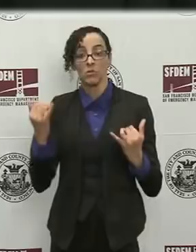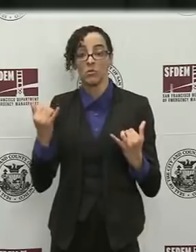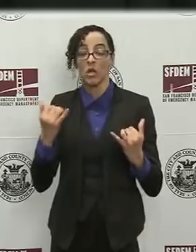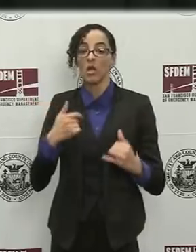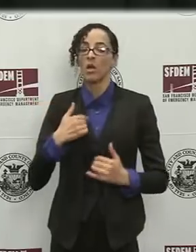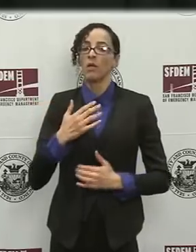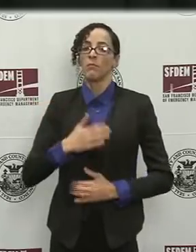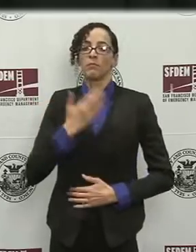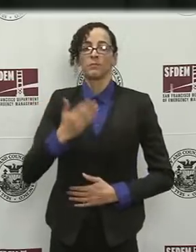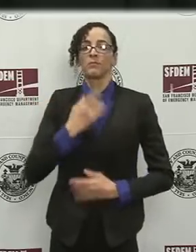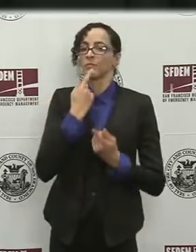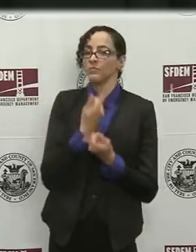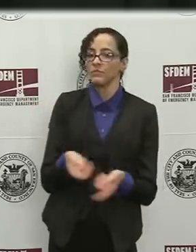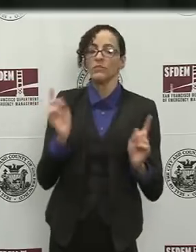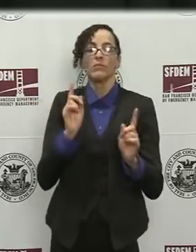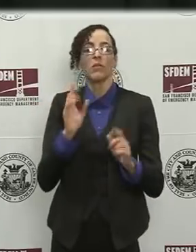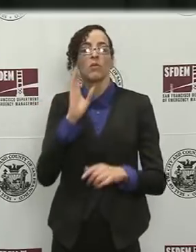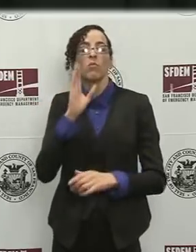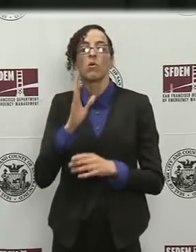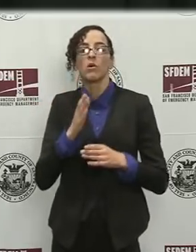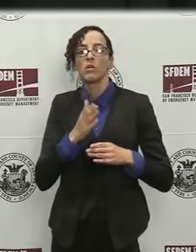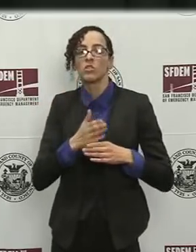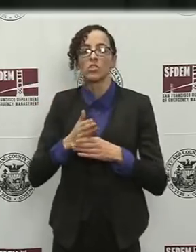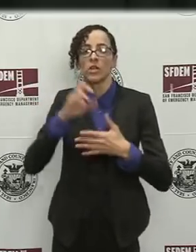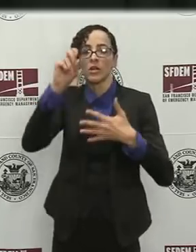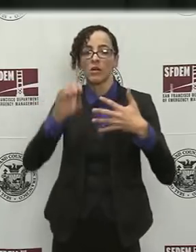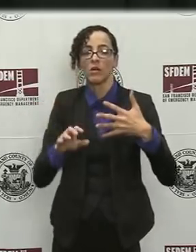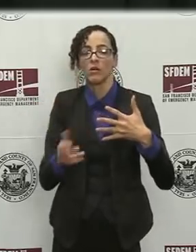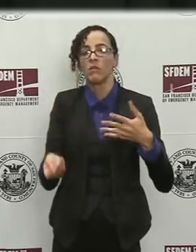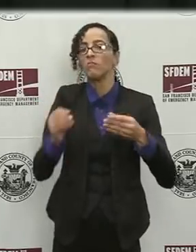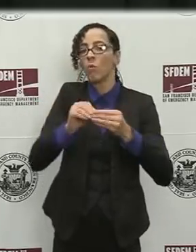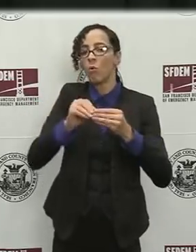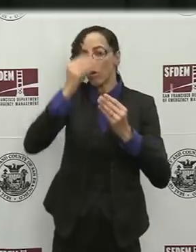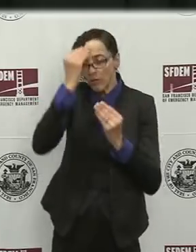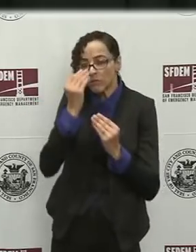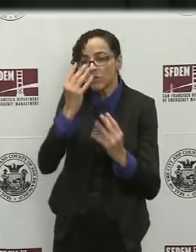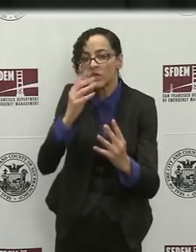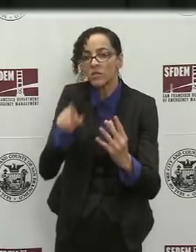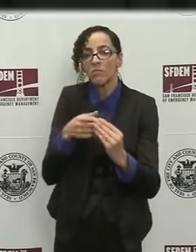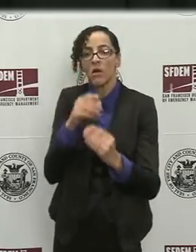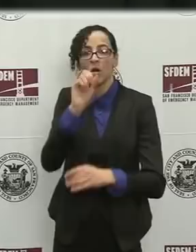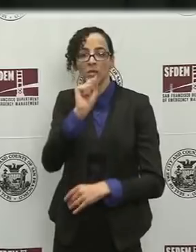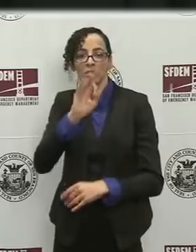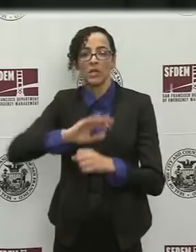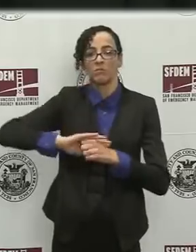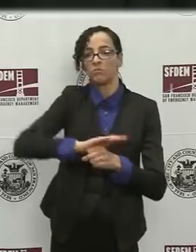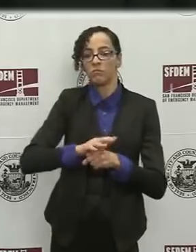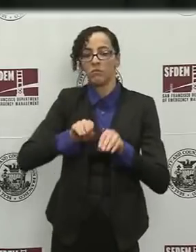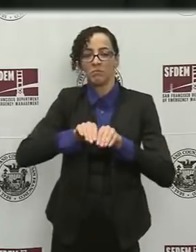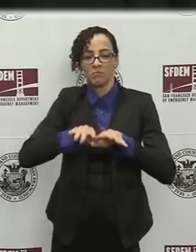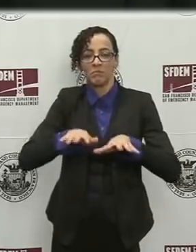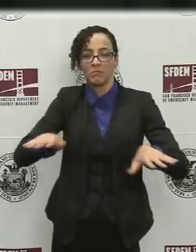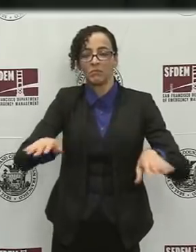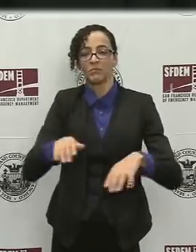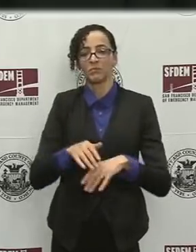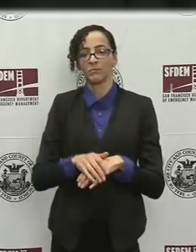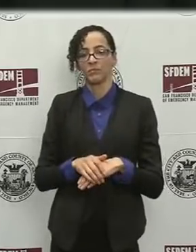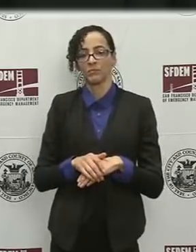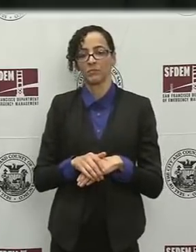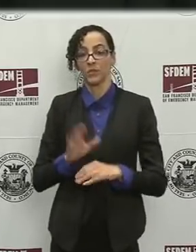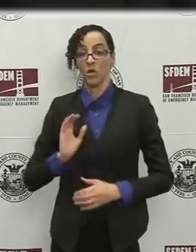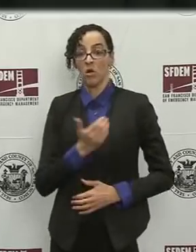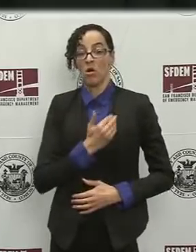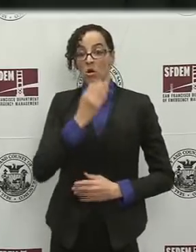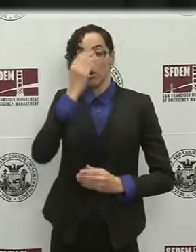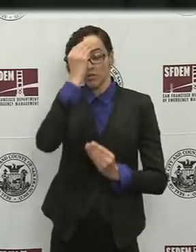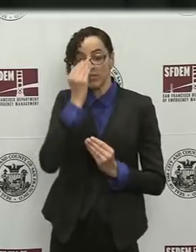San Francisco's coronavirus pandemic. Our data analysts have been working hard to collect